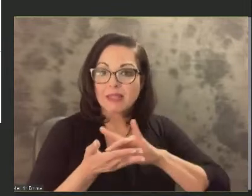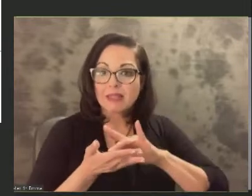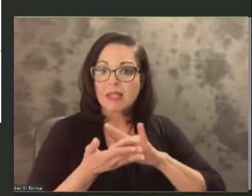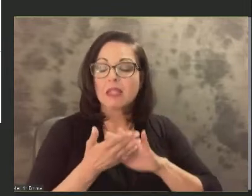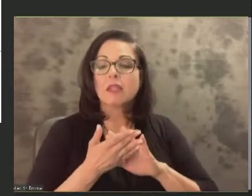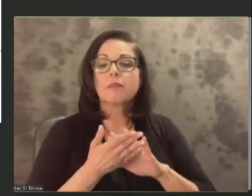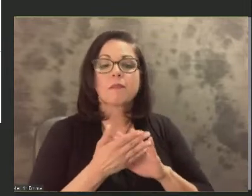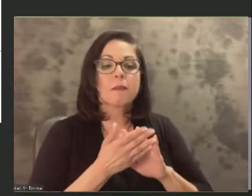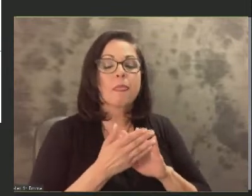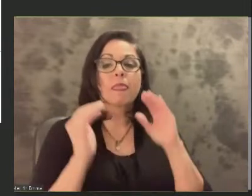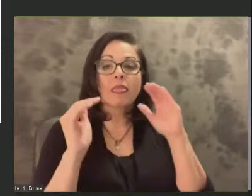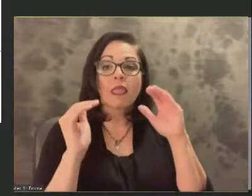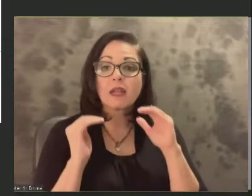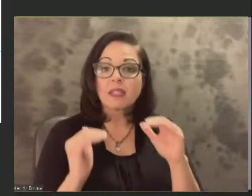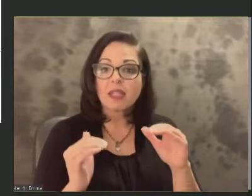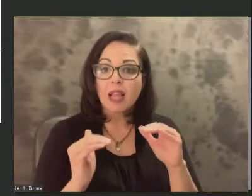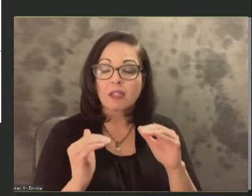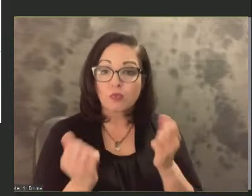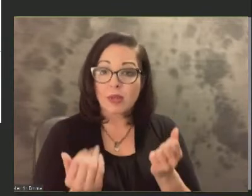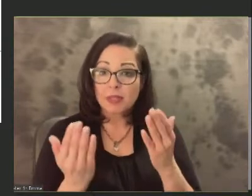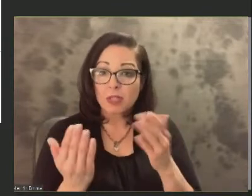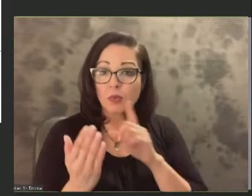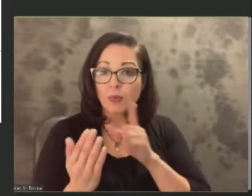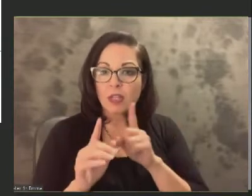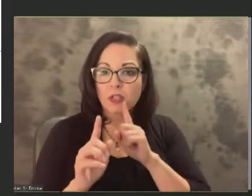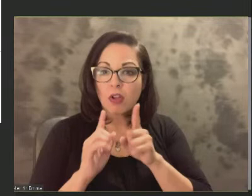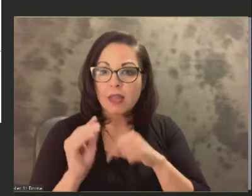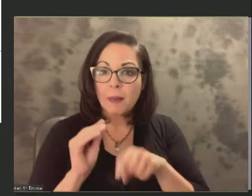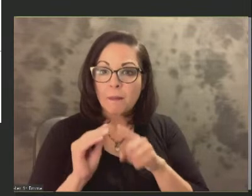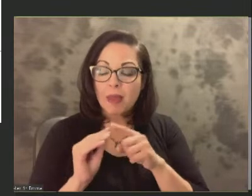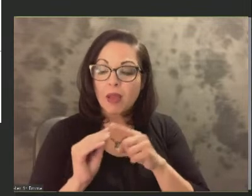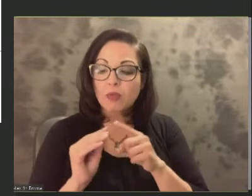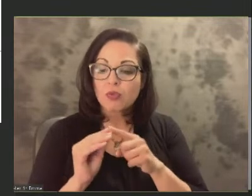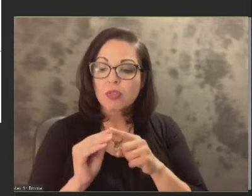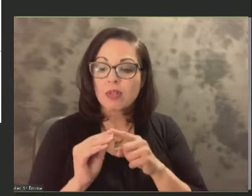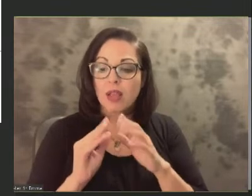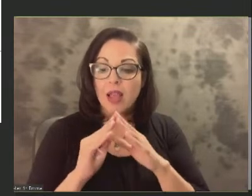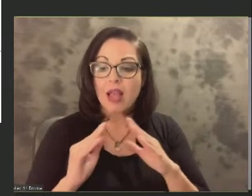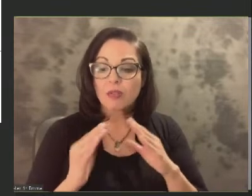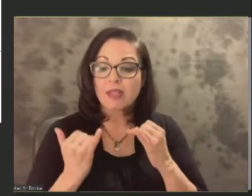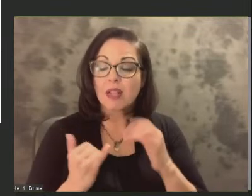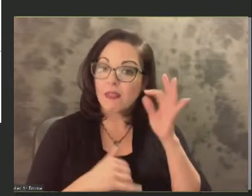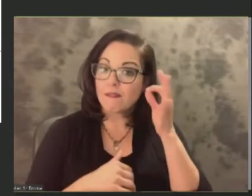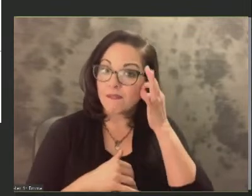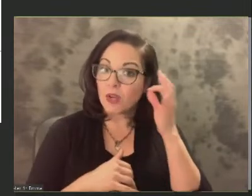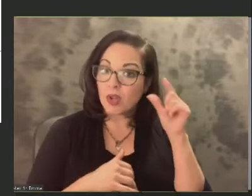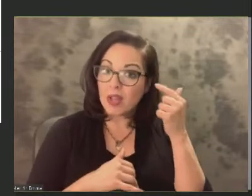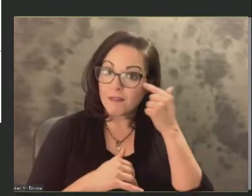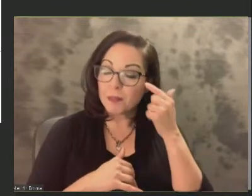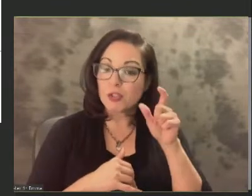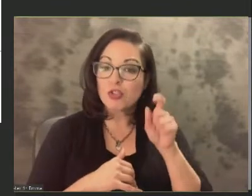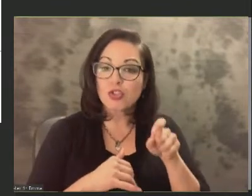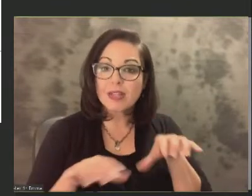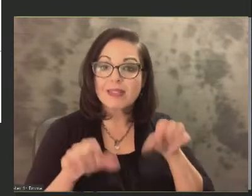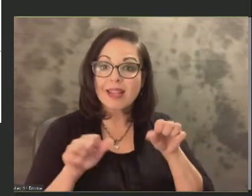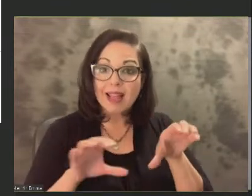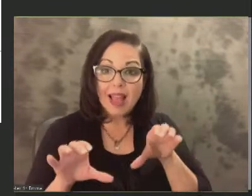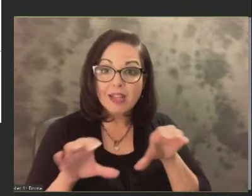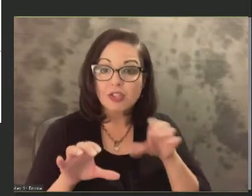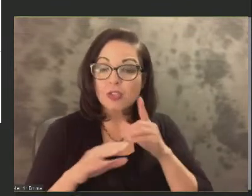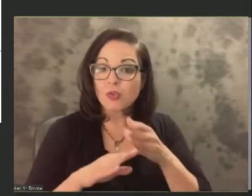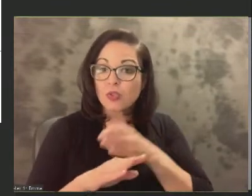Next recommendation is really talking about housing. So the federal government should take the action to increase both